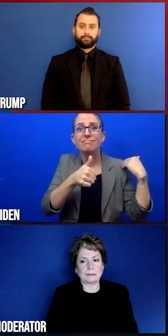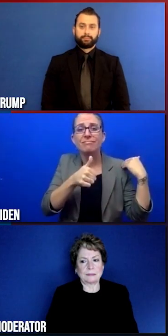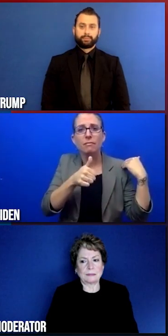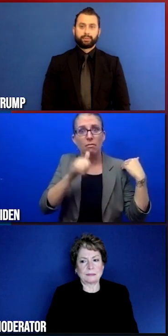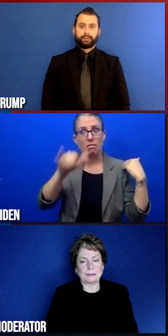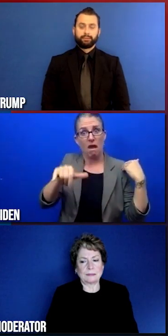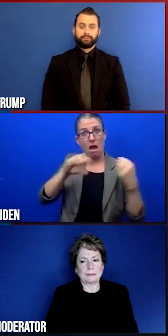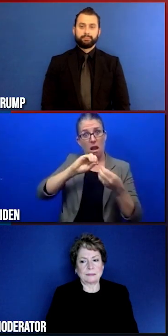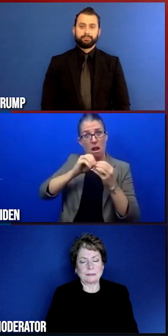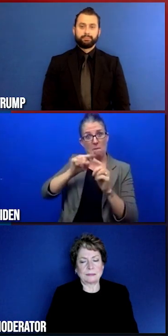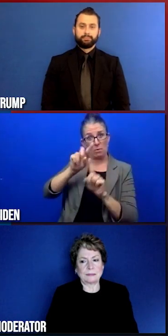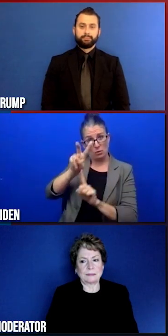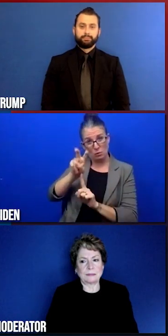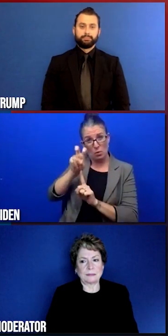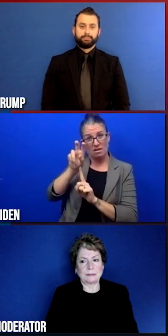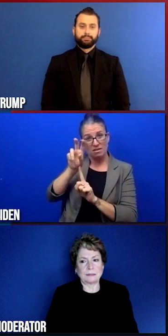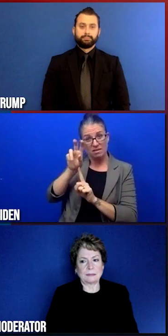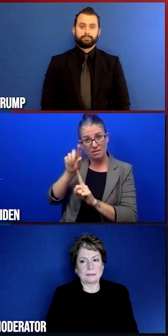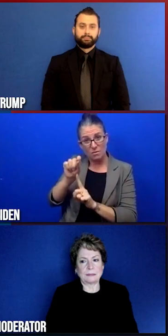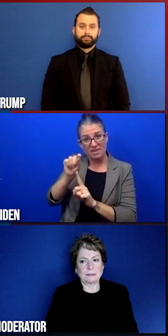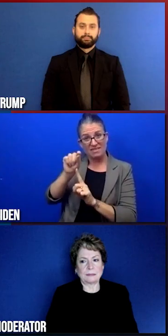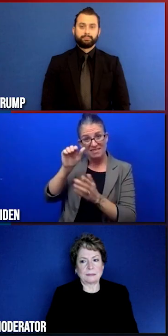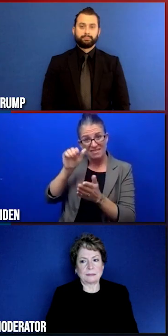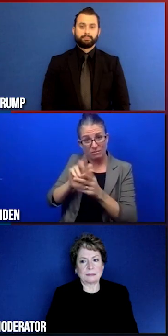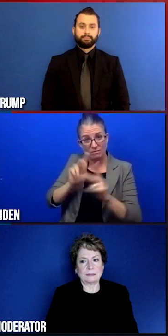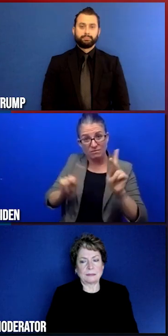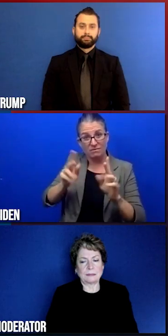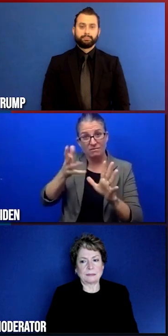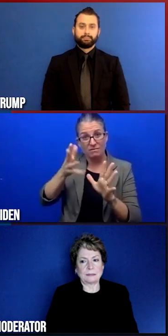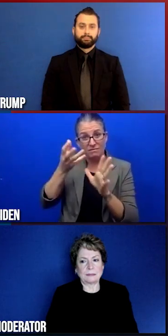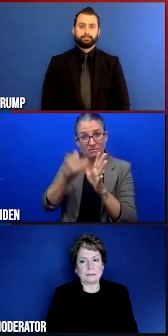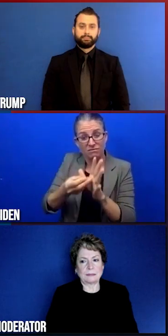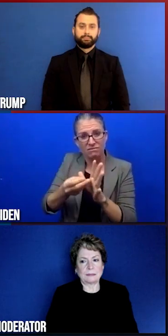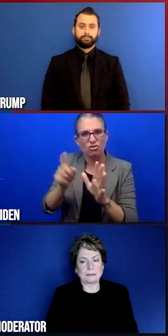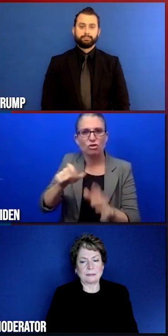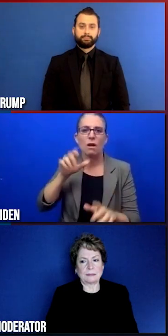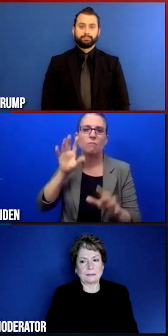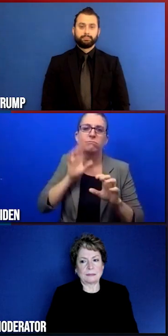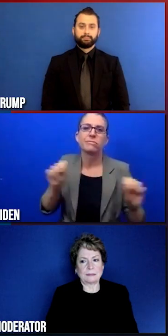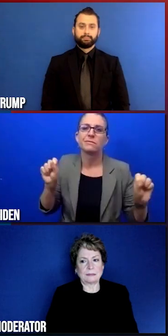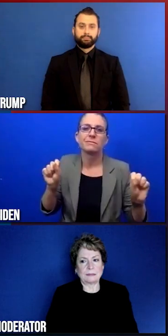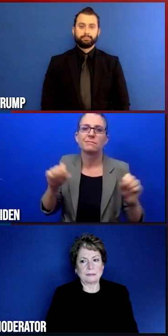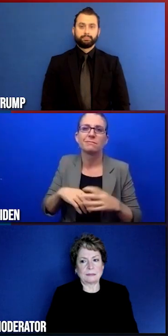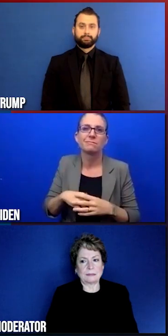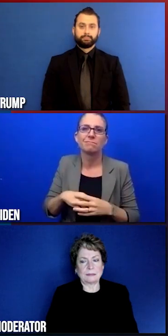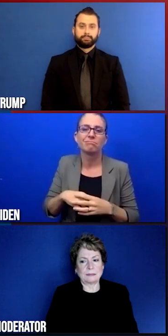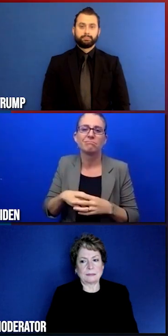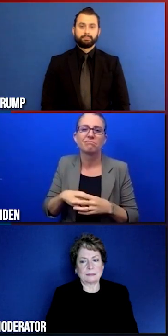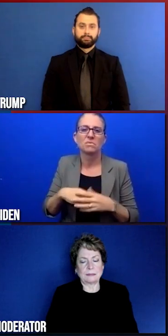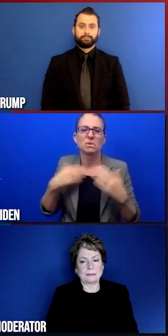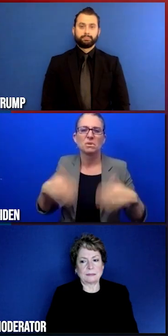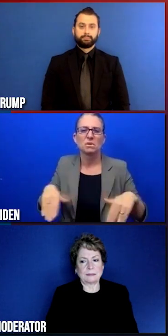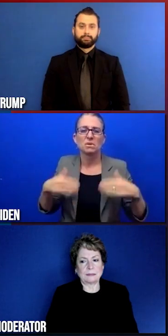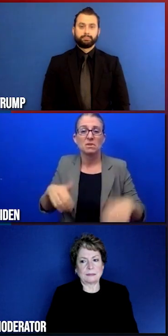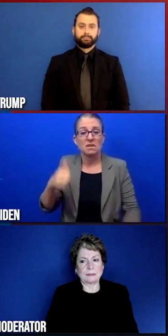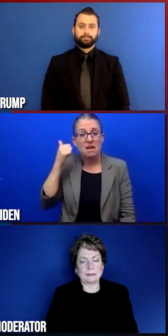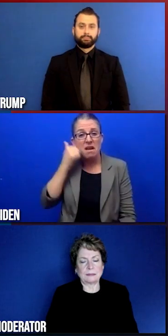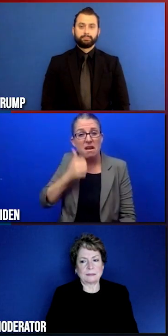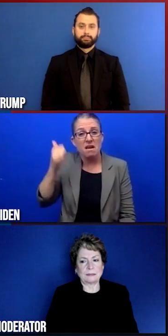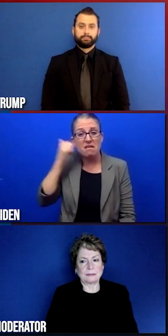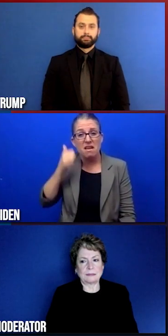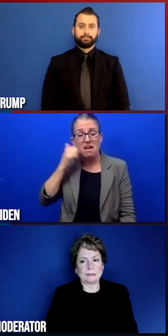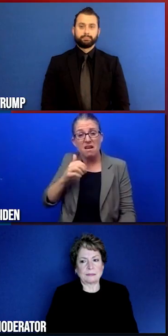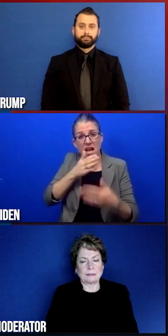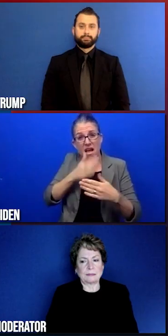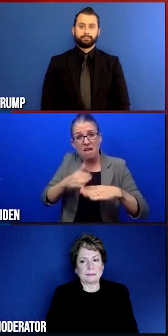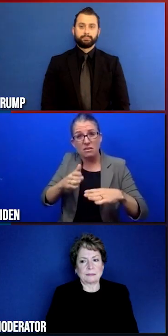1,000 deaths a day now, 1,000 deaths a day. And there are over 70,000 new cases per